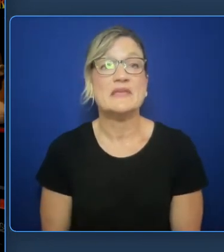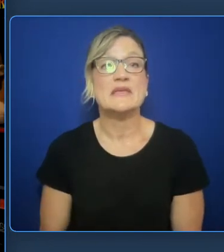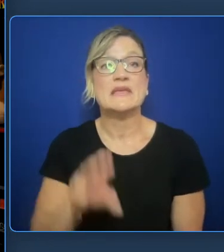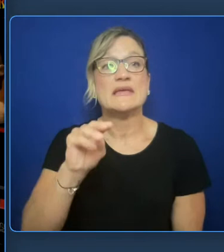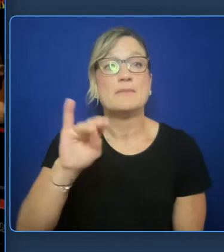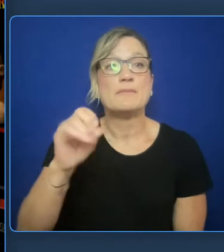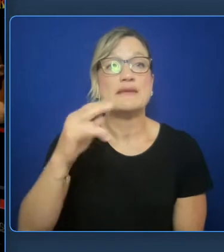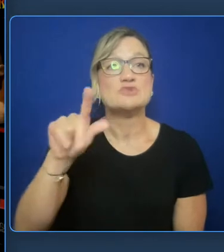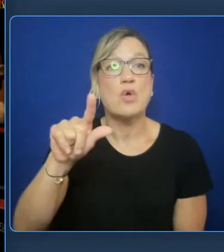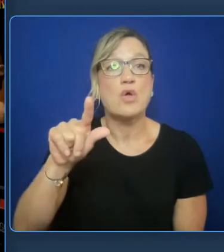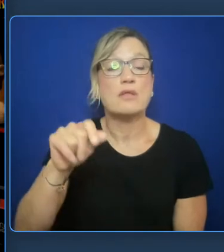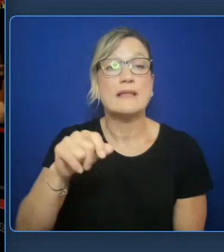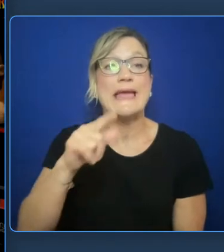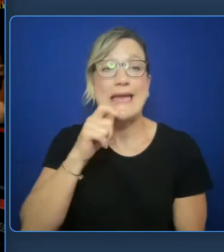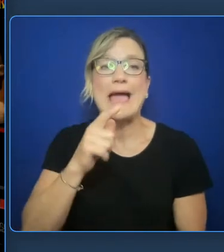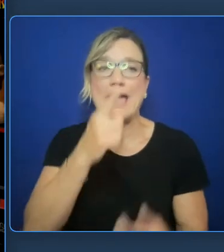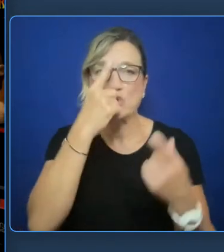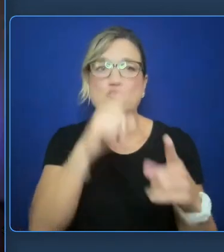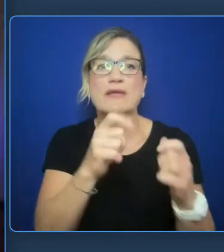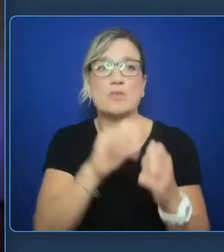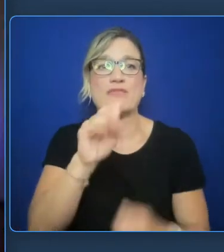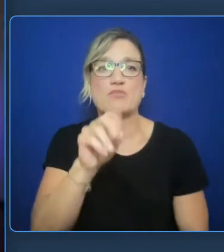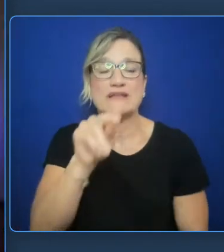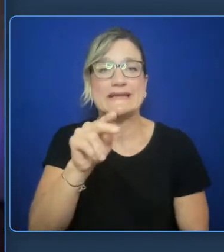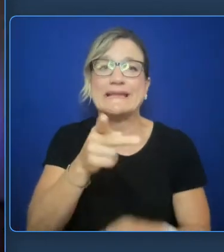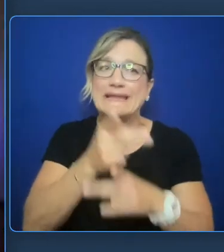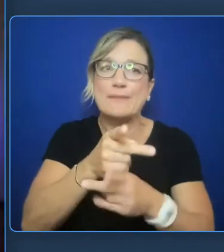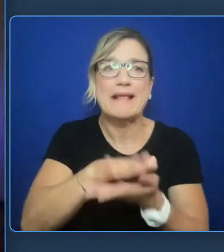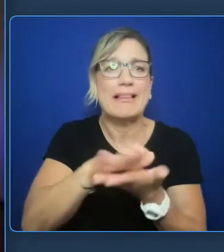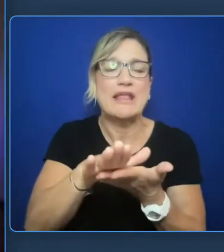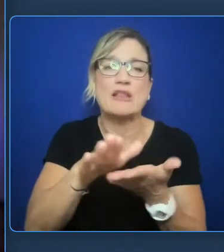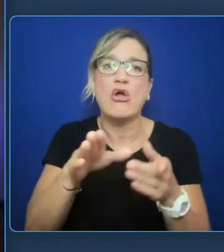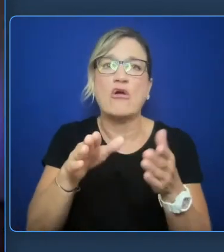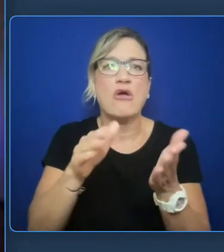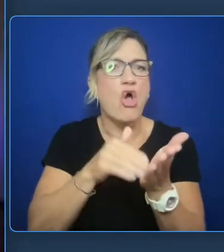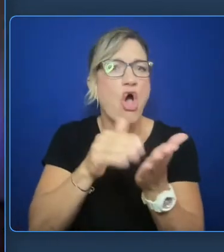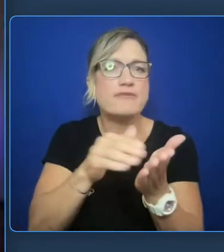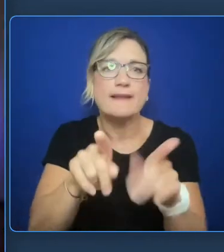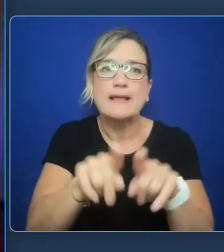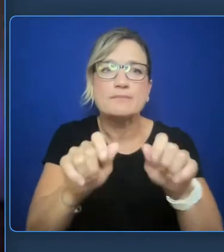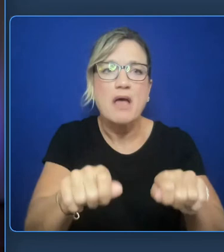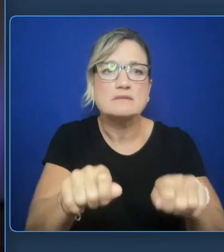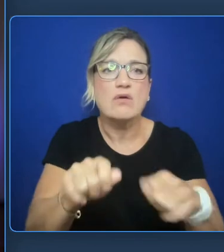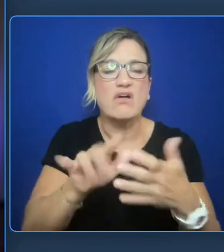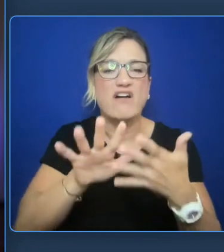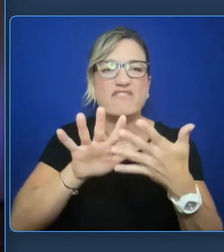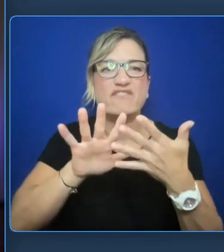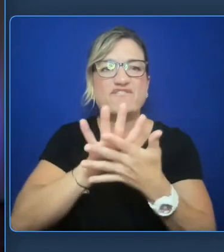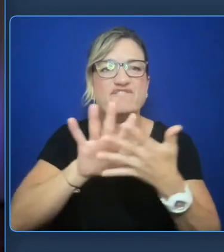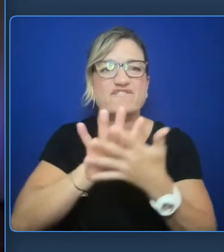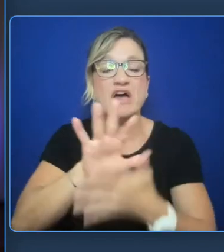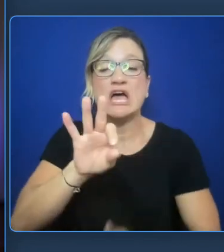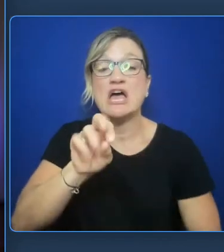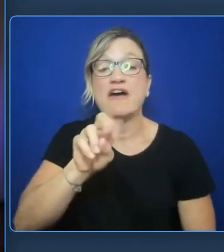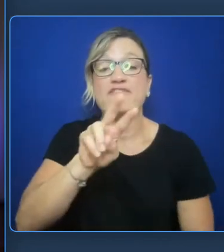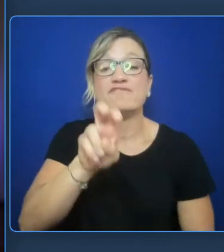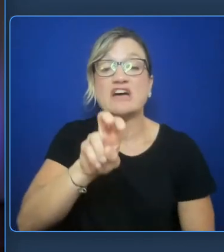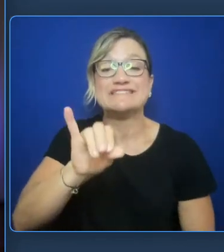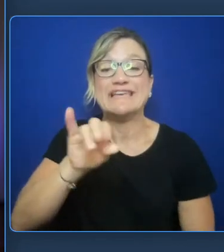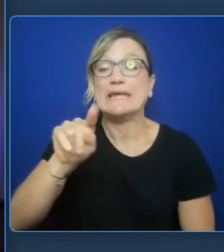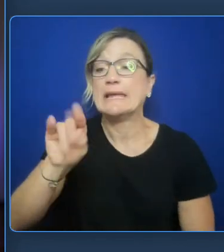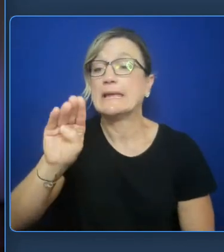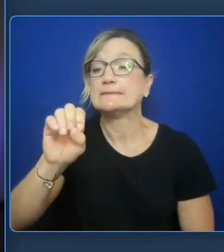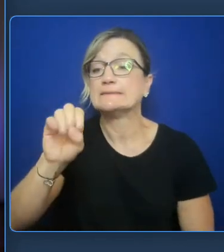Mitchell? I'm with Brendan. I think you need to keep it clean as often as possible. Fuzzy tumbleweeds, I call them. They're just